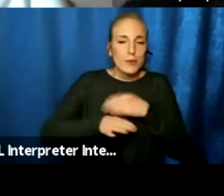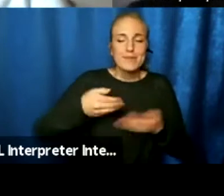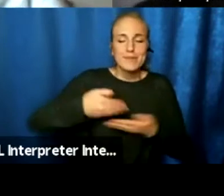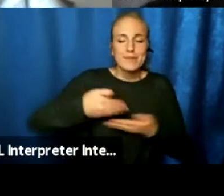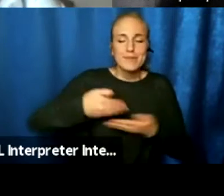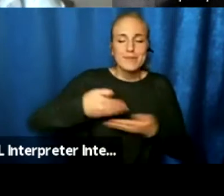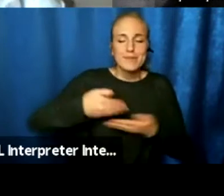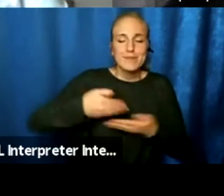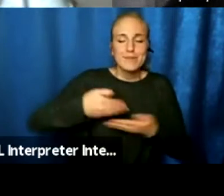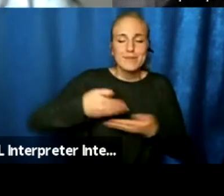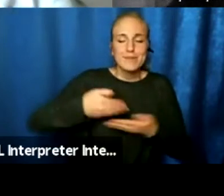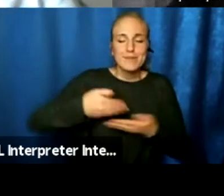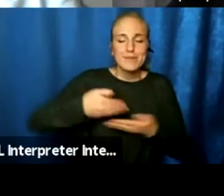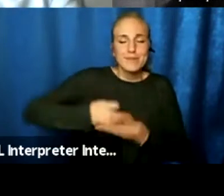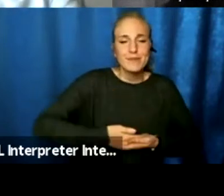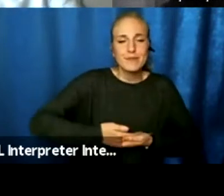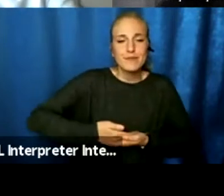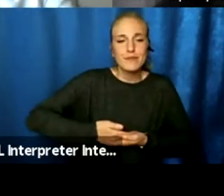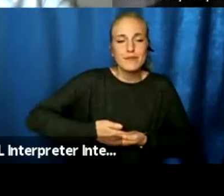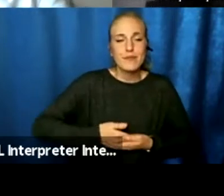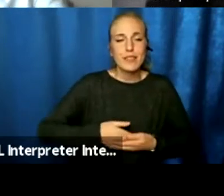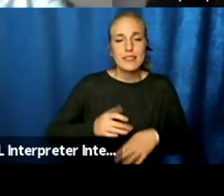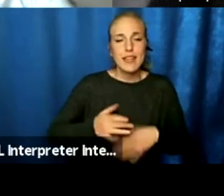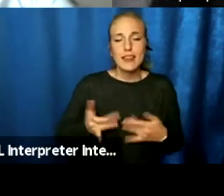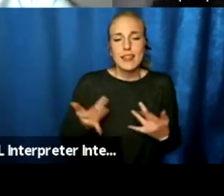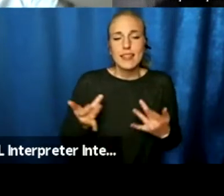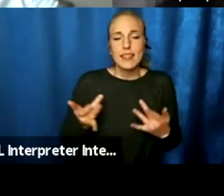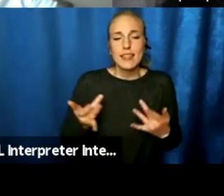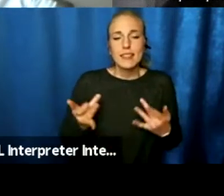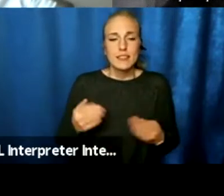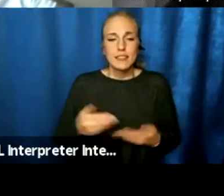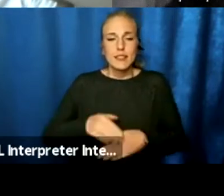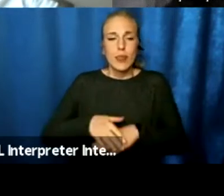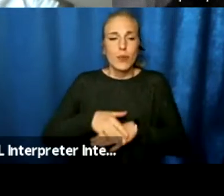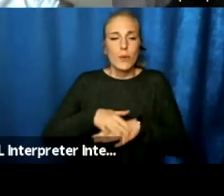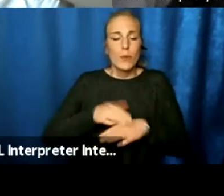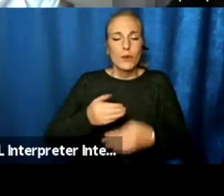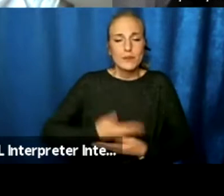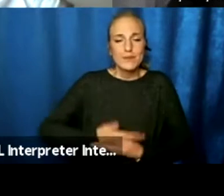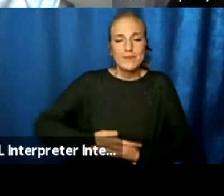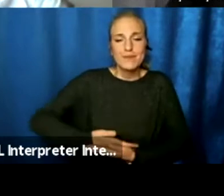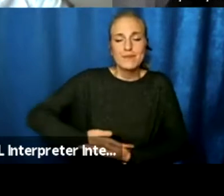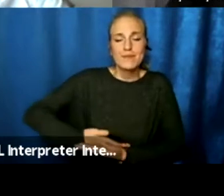How gentle and slow